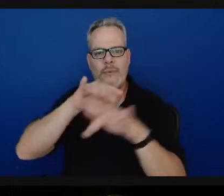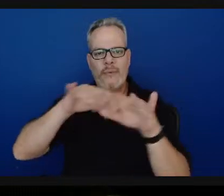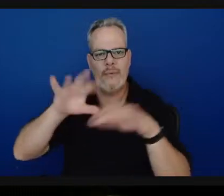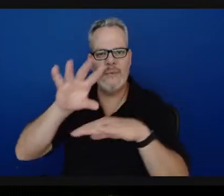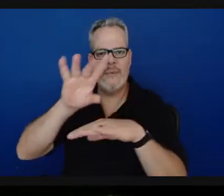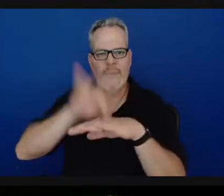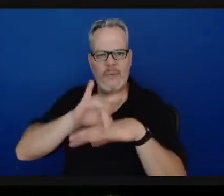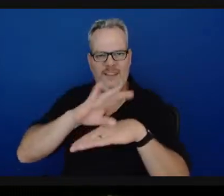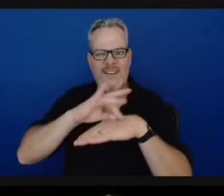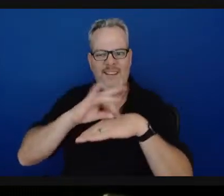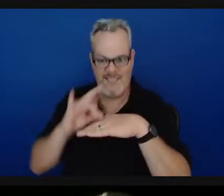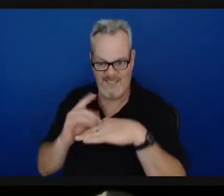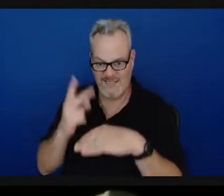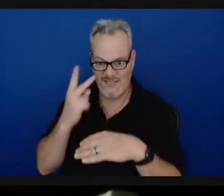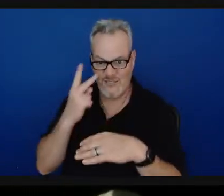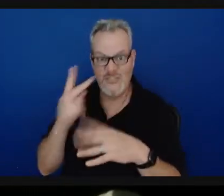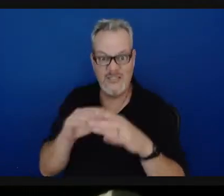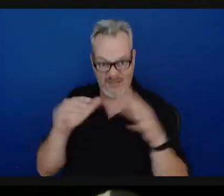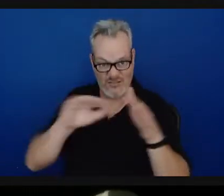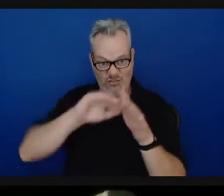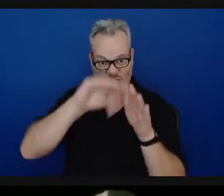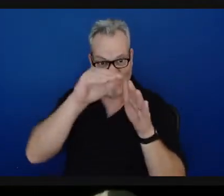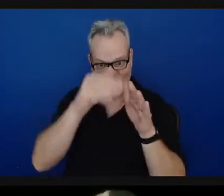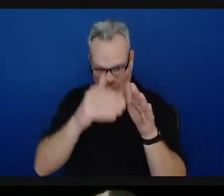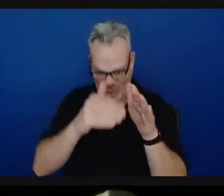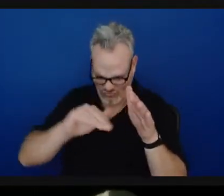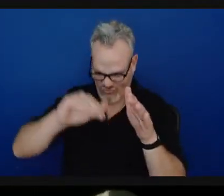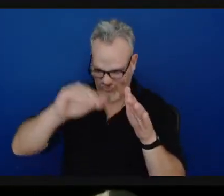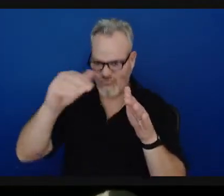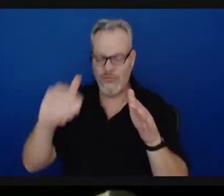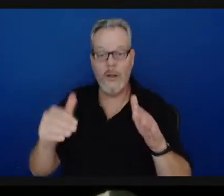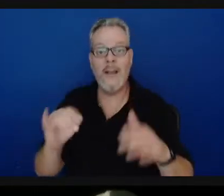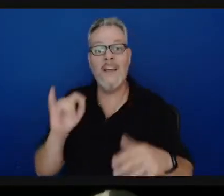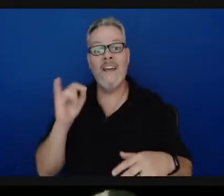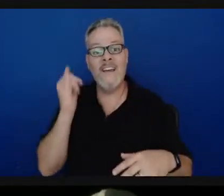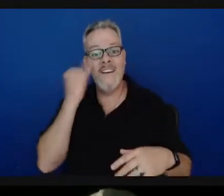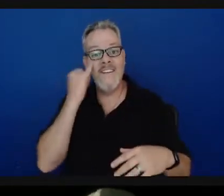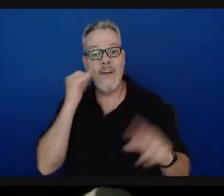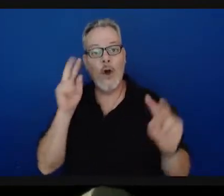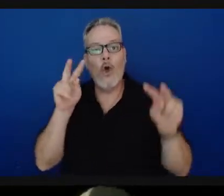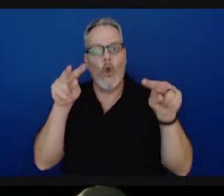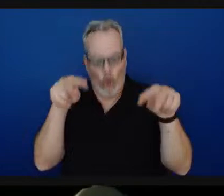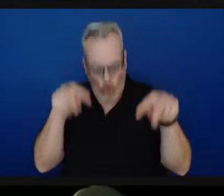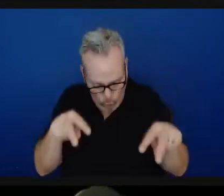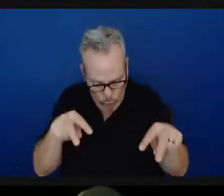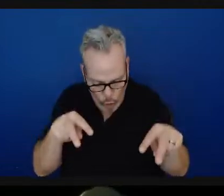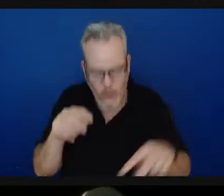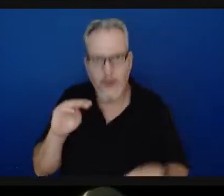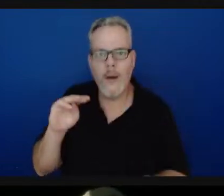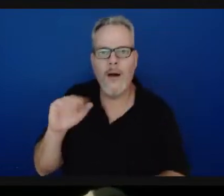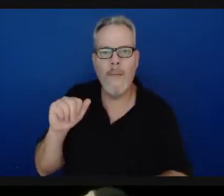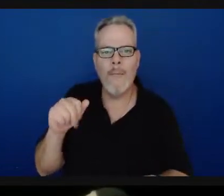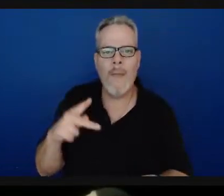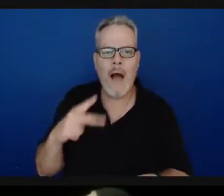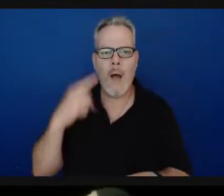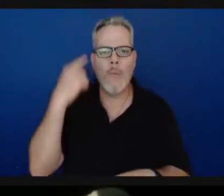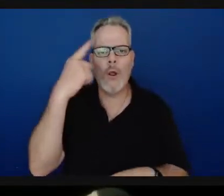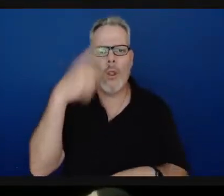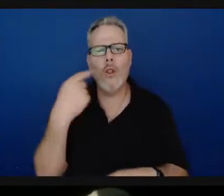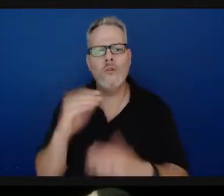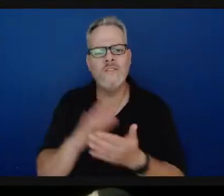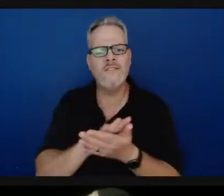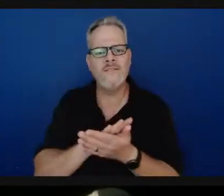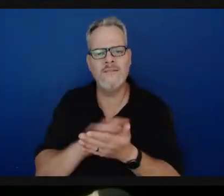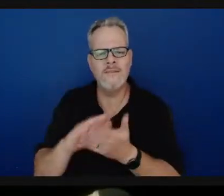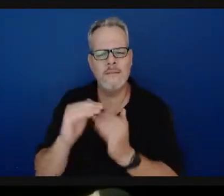You can see there's quite a lot of topography. Like it looks flat from the map. When you look in detail, there's a lot of really bumpy ground from where the lava is